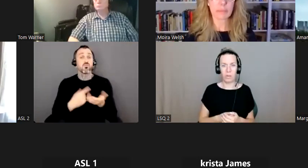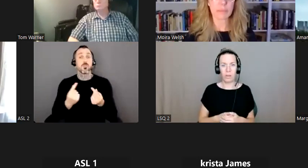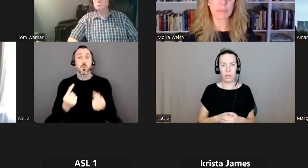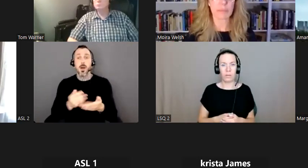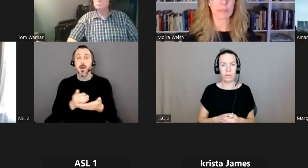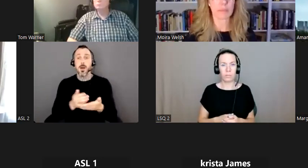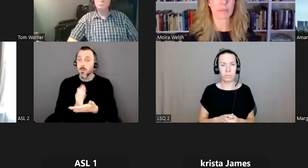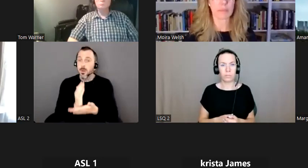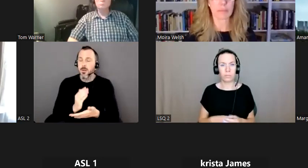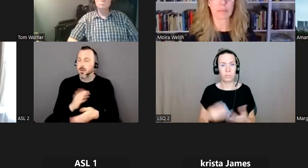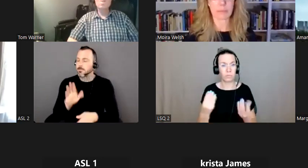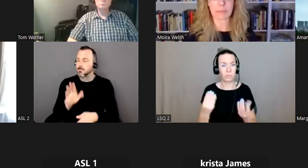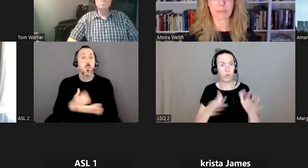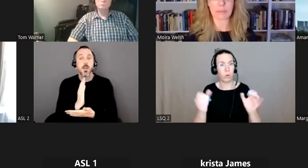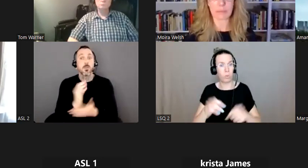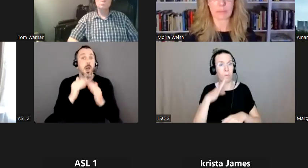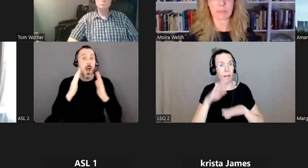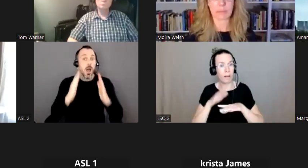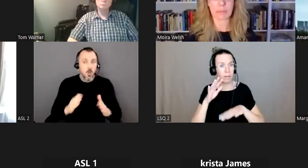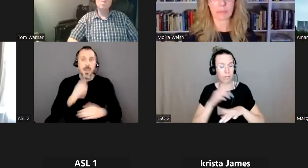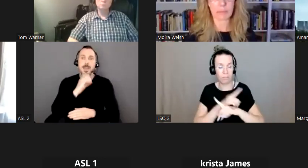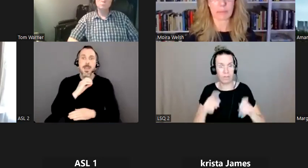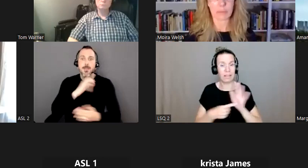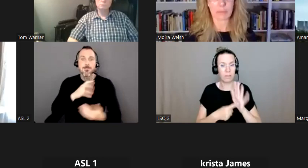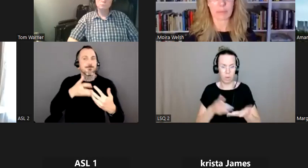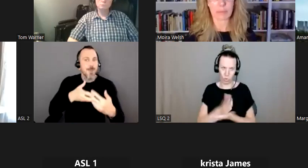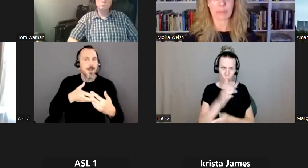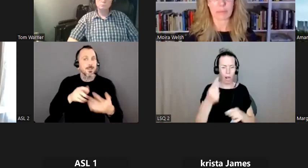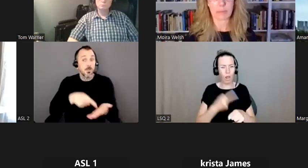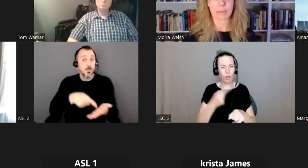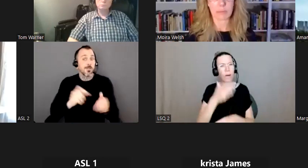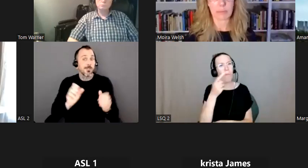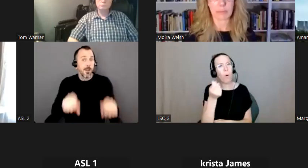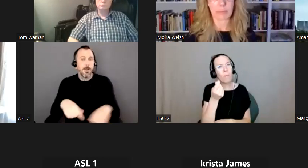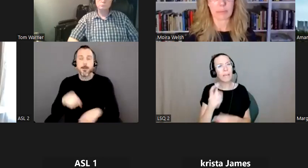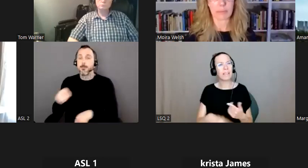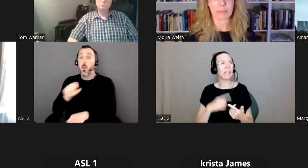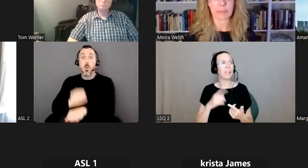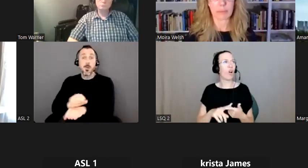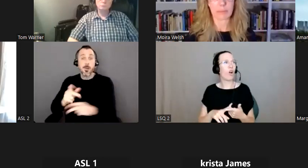and affordable housing, age-inclusive workplaces, and